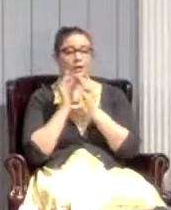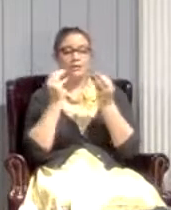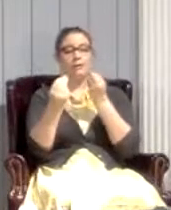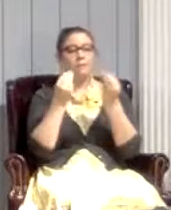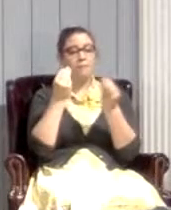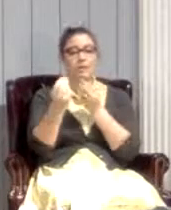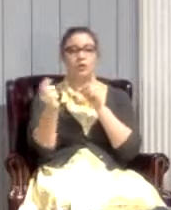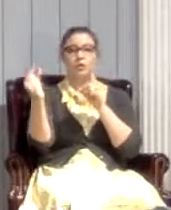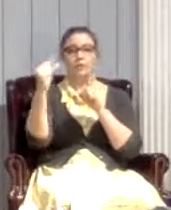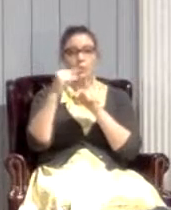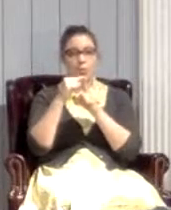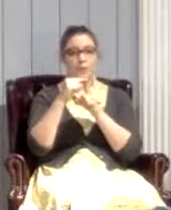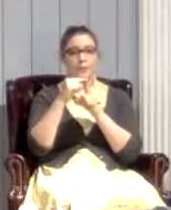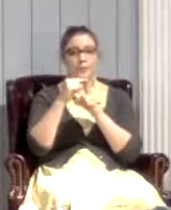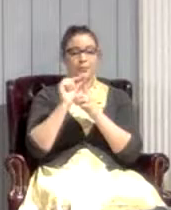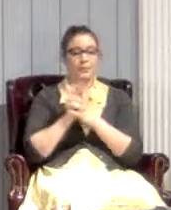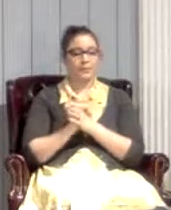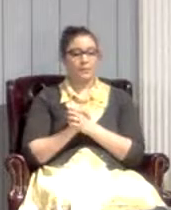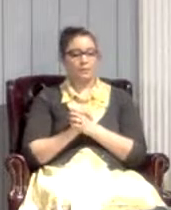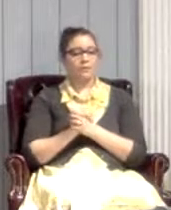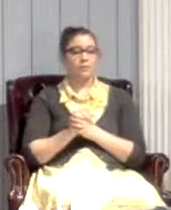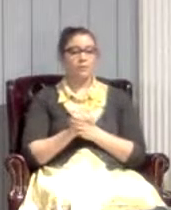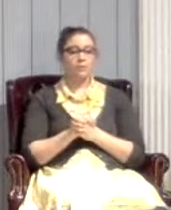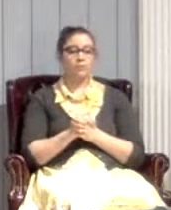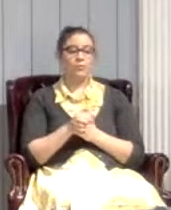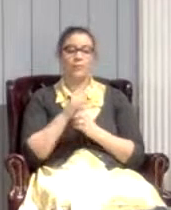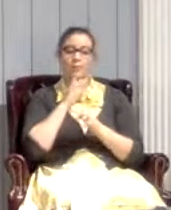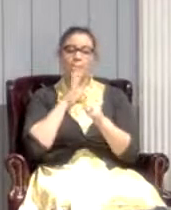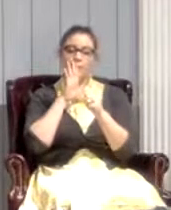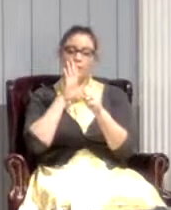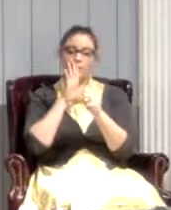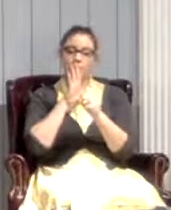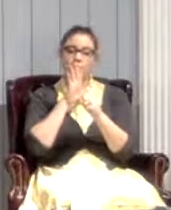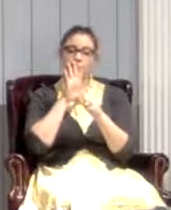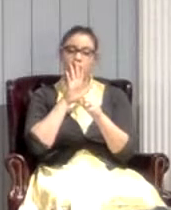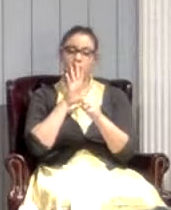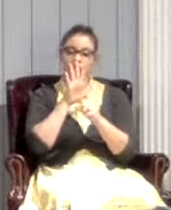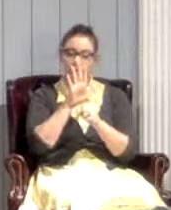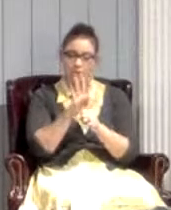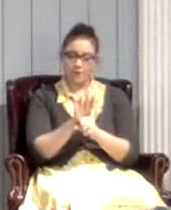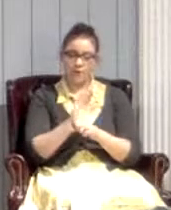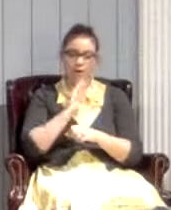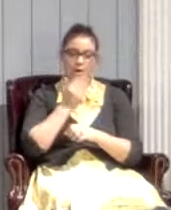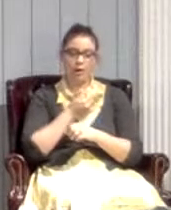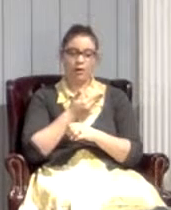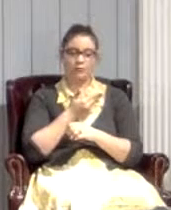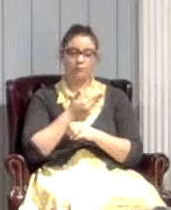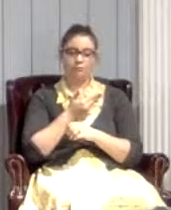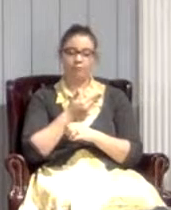word. We're going to devote ourselves to combat.